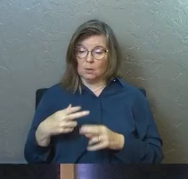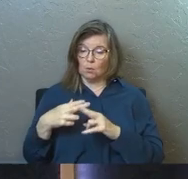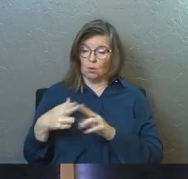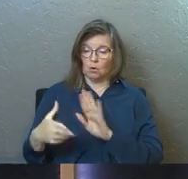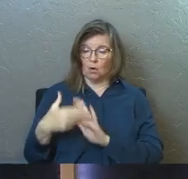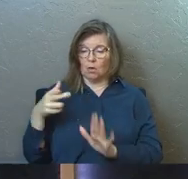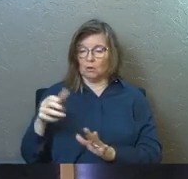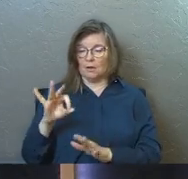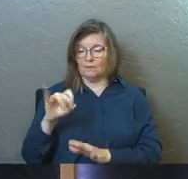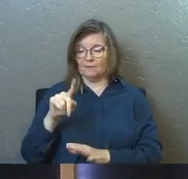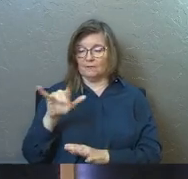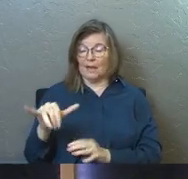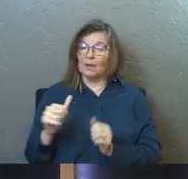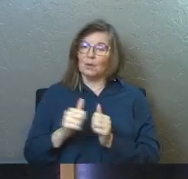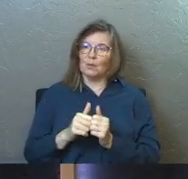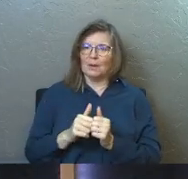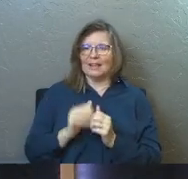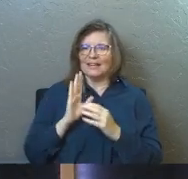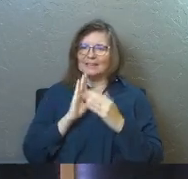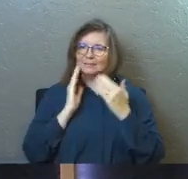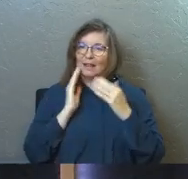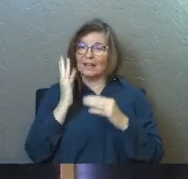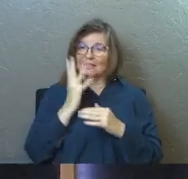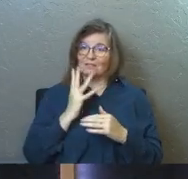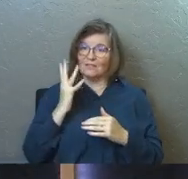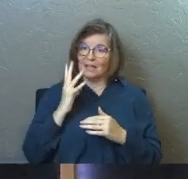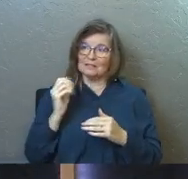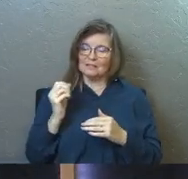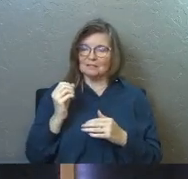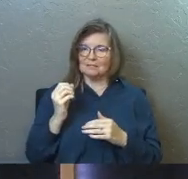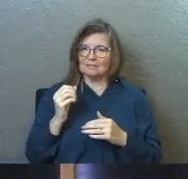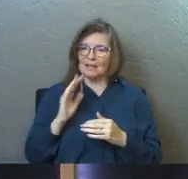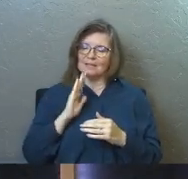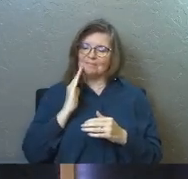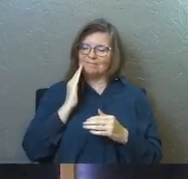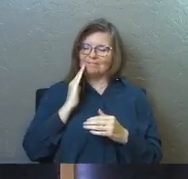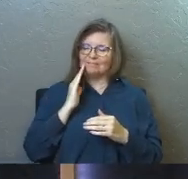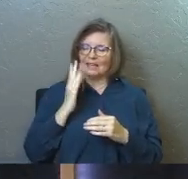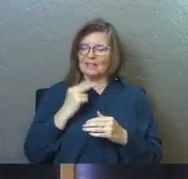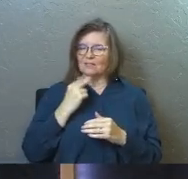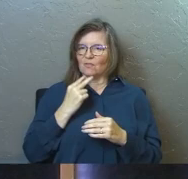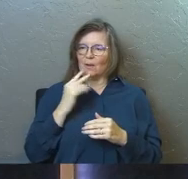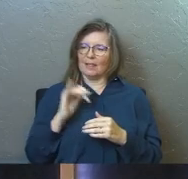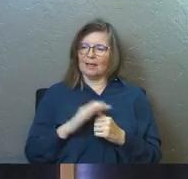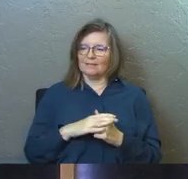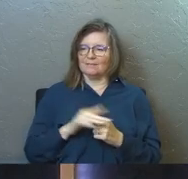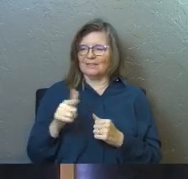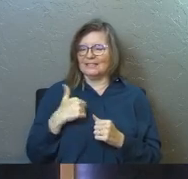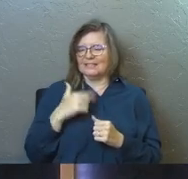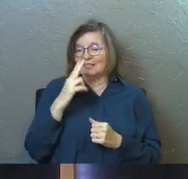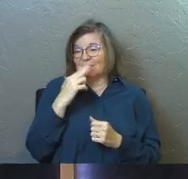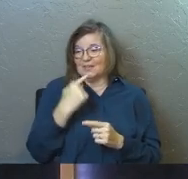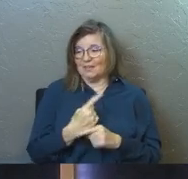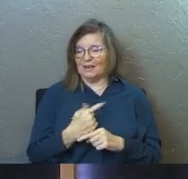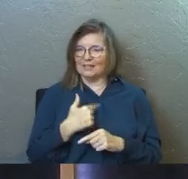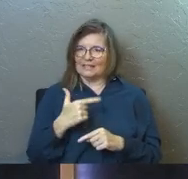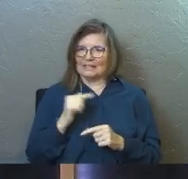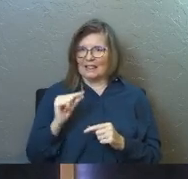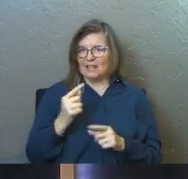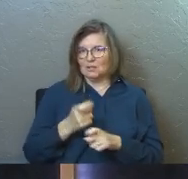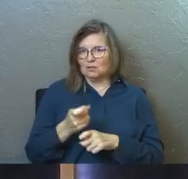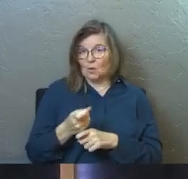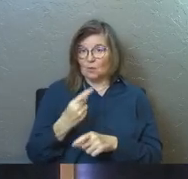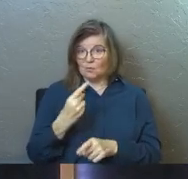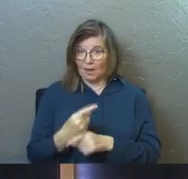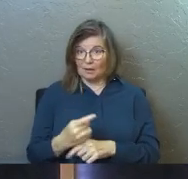He would call her fatty with kind of a smile on his face and a kind of a smile in his voice, like, this is funny, right? This is a